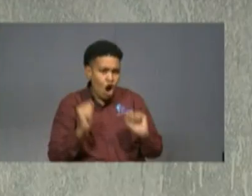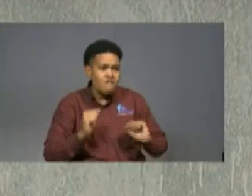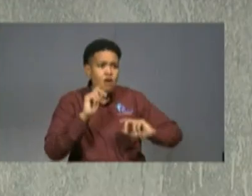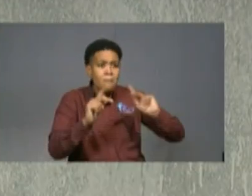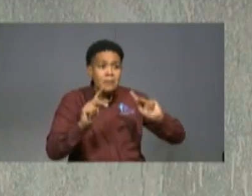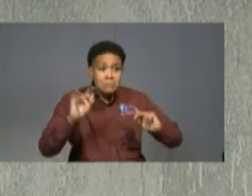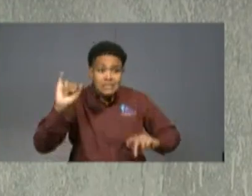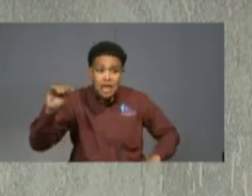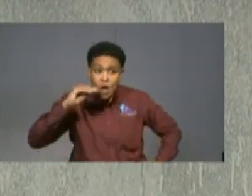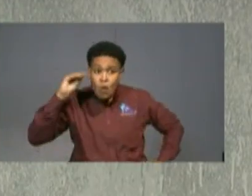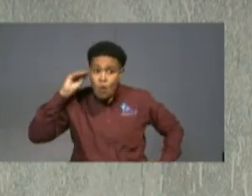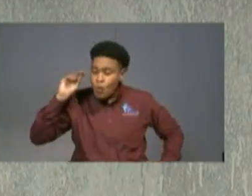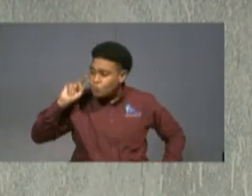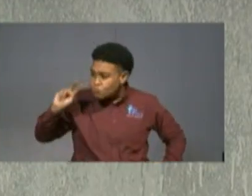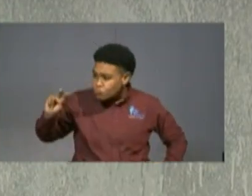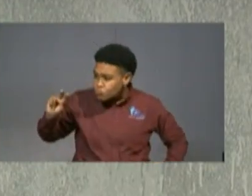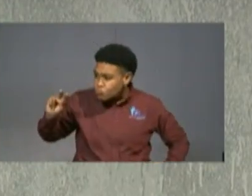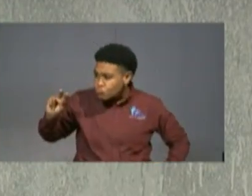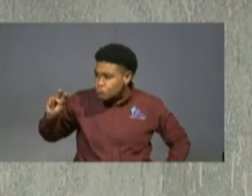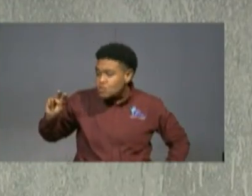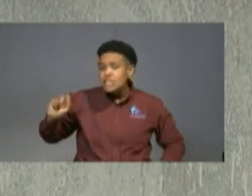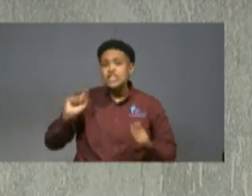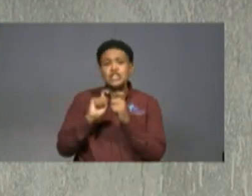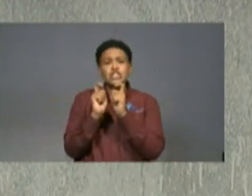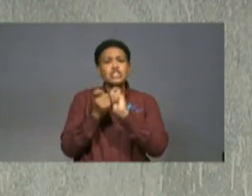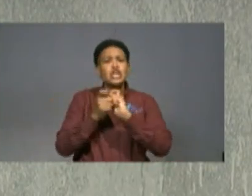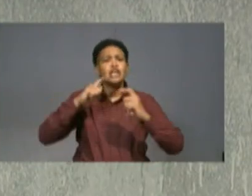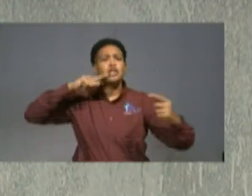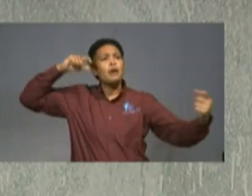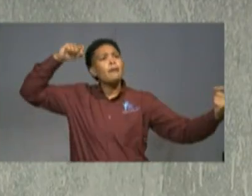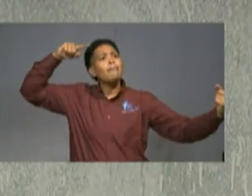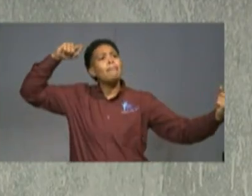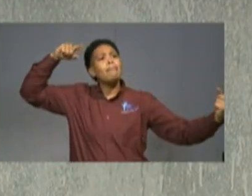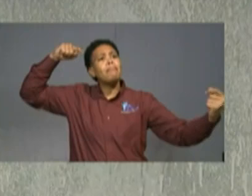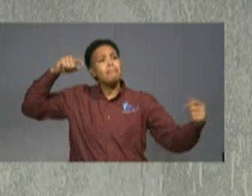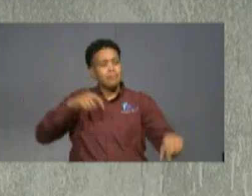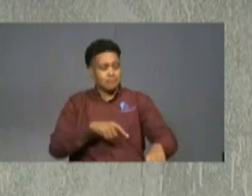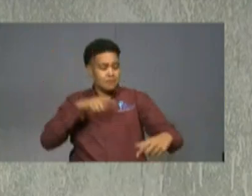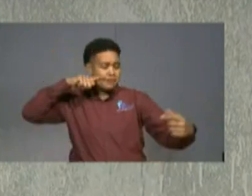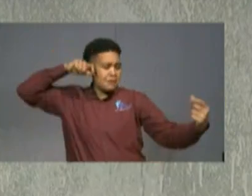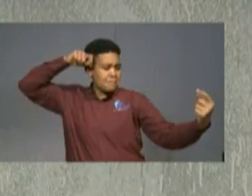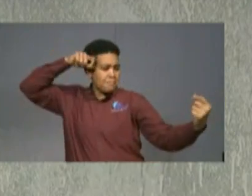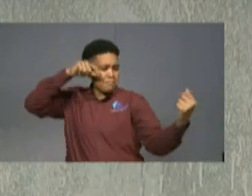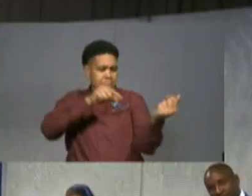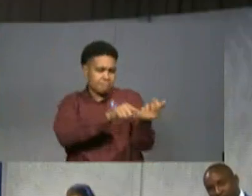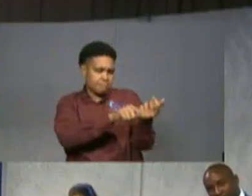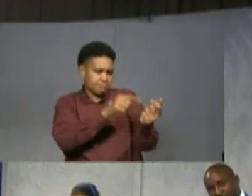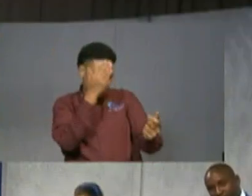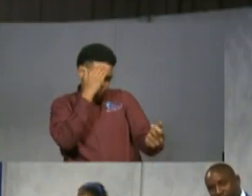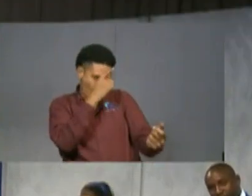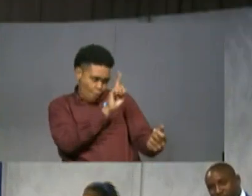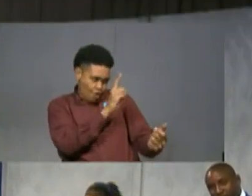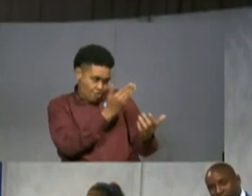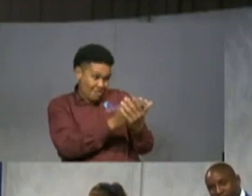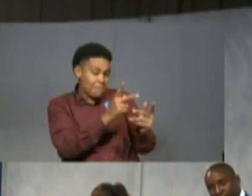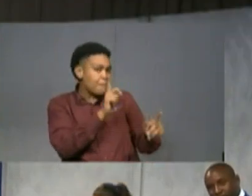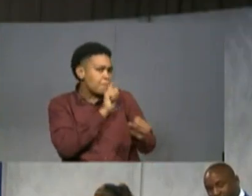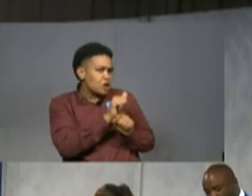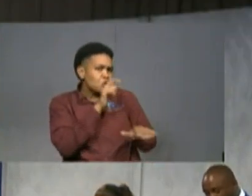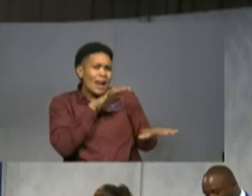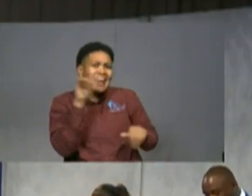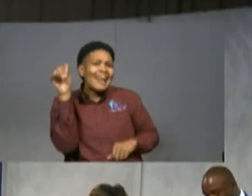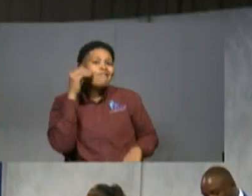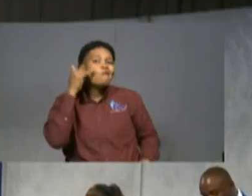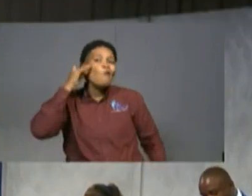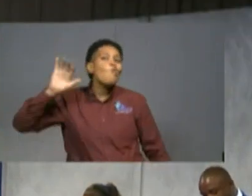staying in their homes, change the geofencing technology to ensure that persons aren't just leaving the phones at home and are out on the